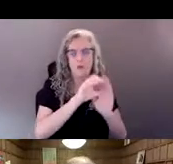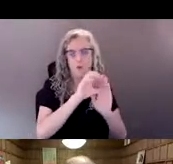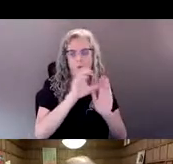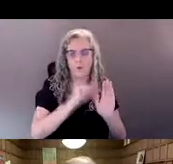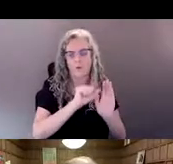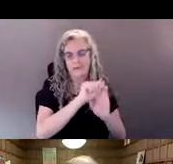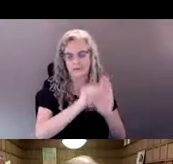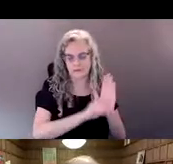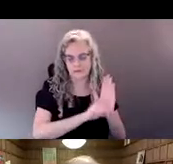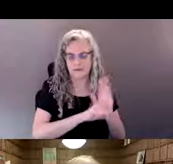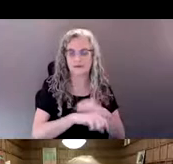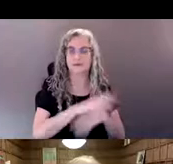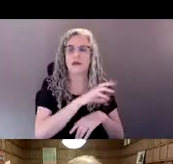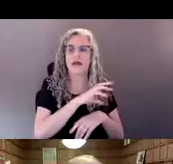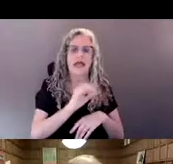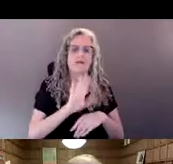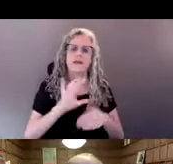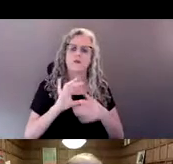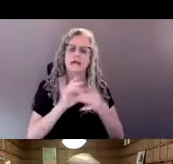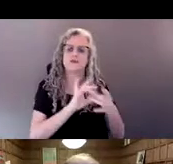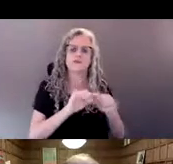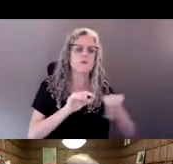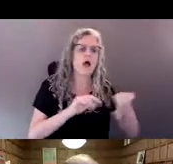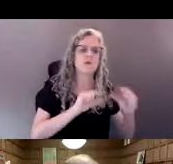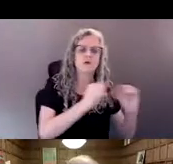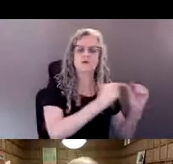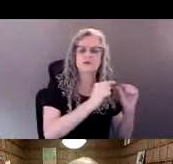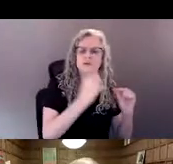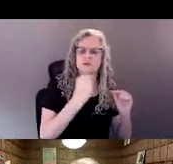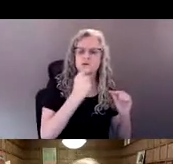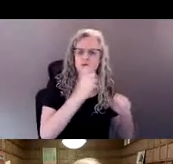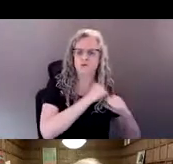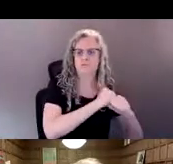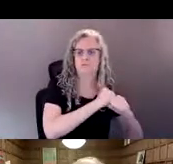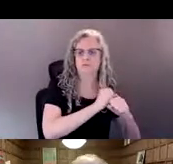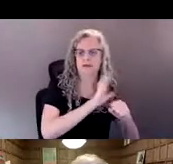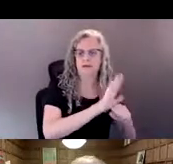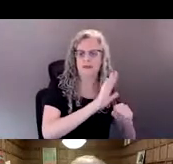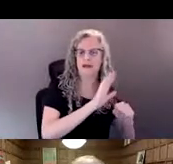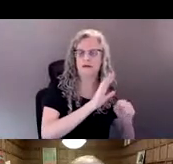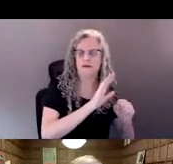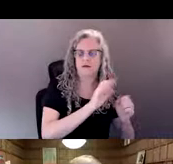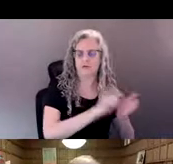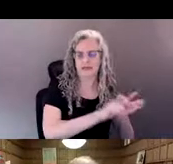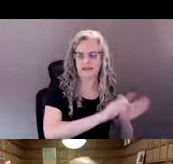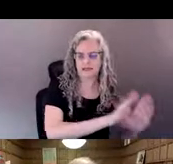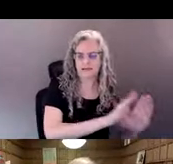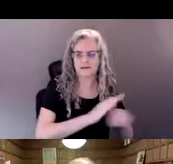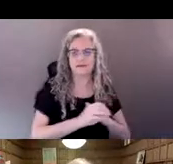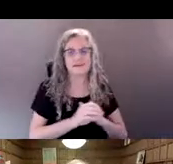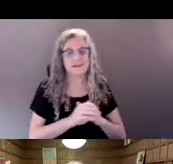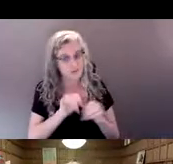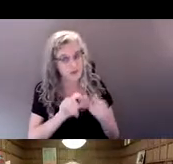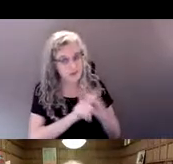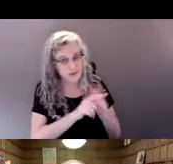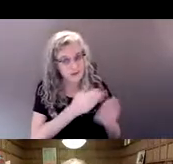other groups of Jews who claim to be its guardians. And we can see this going on already in the very earliest texts. So if you think about, if